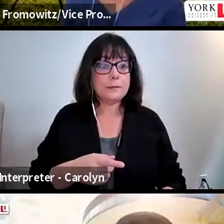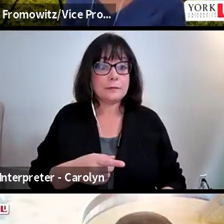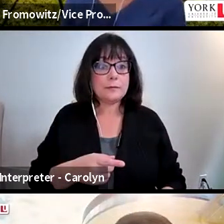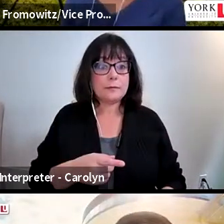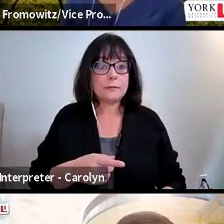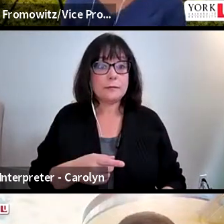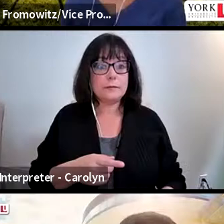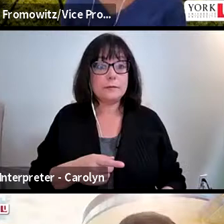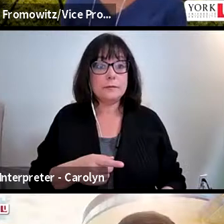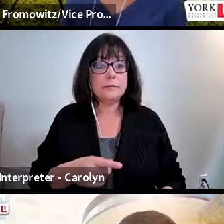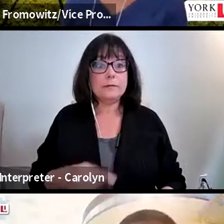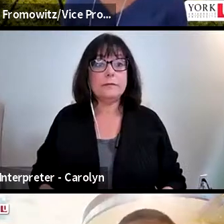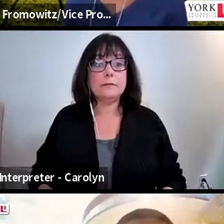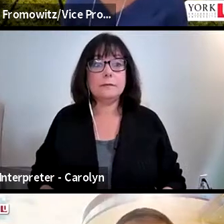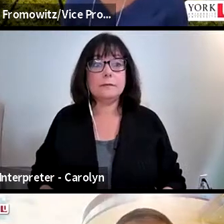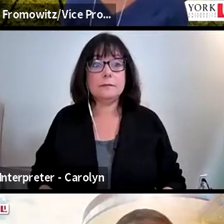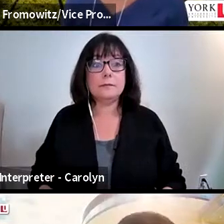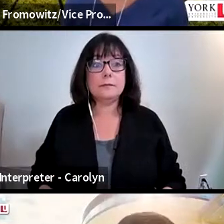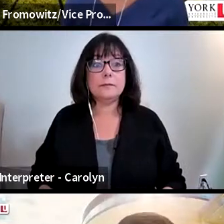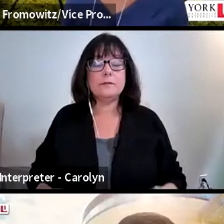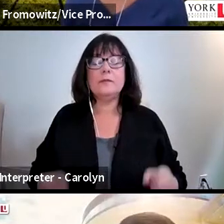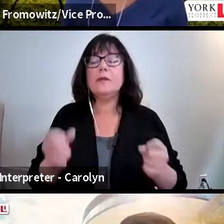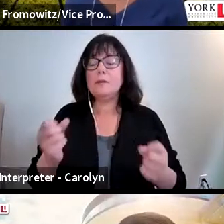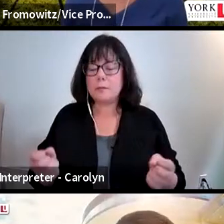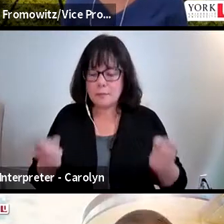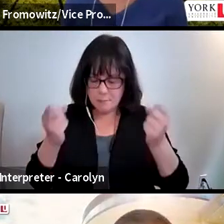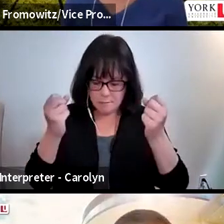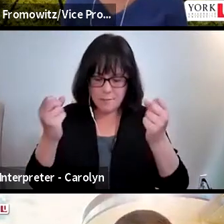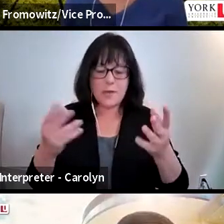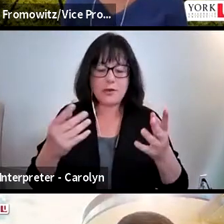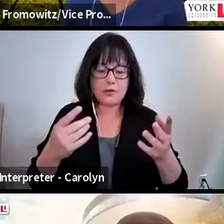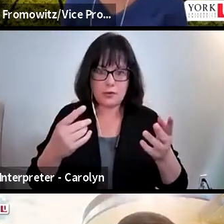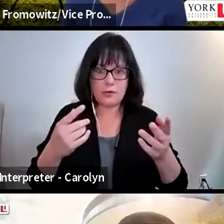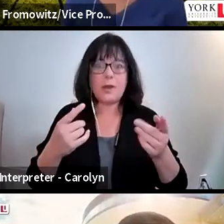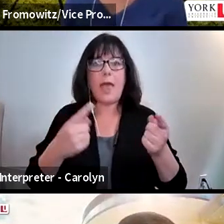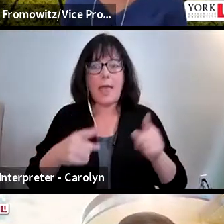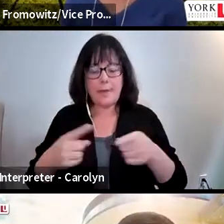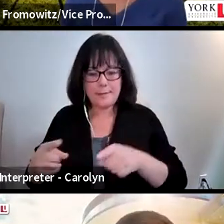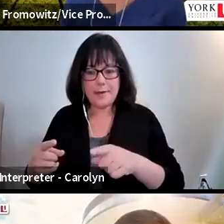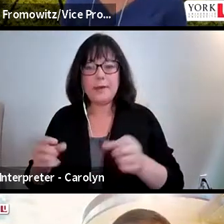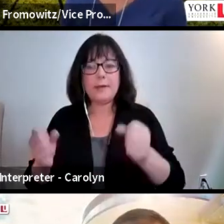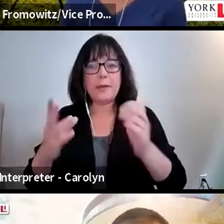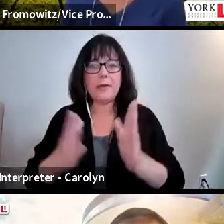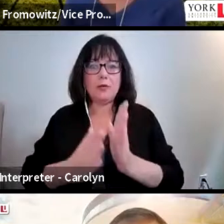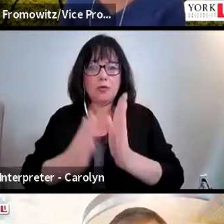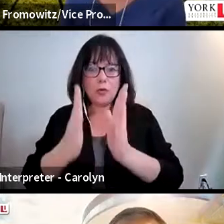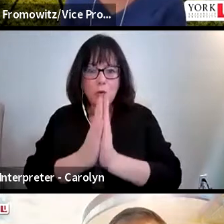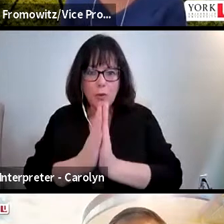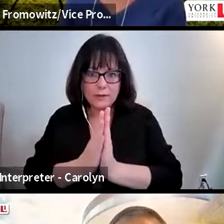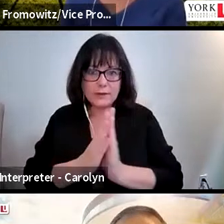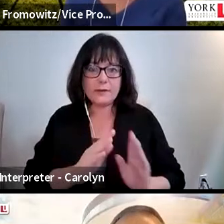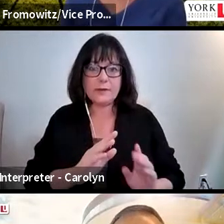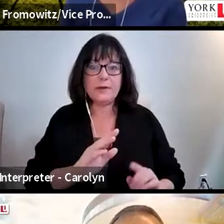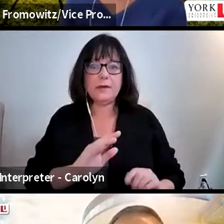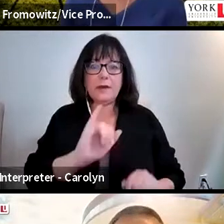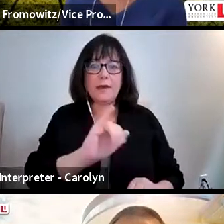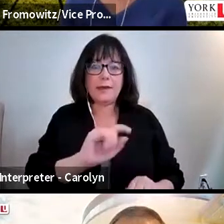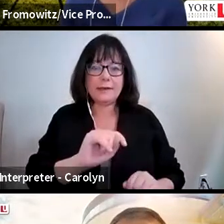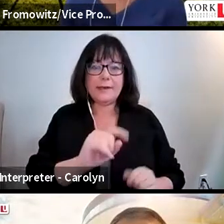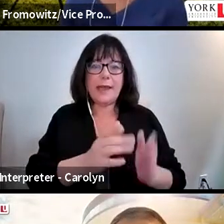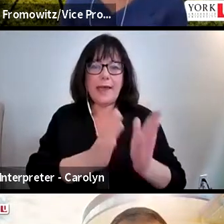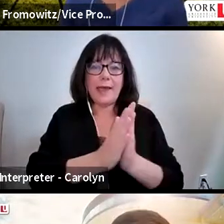at the university and so many requests to IT to make this available online, make this available